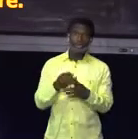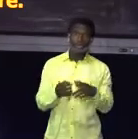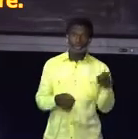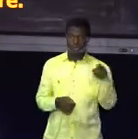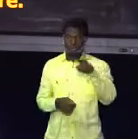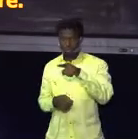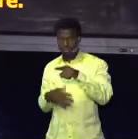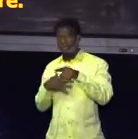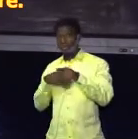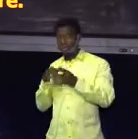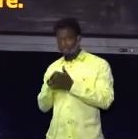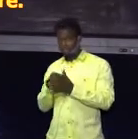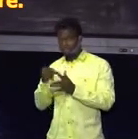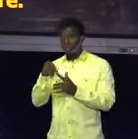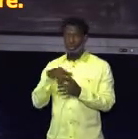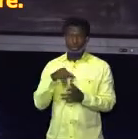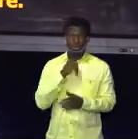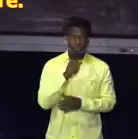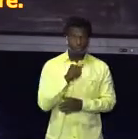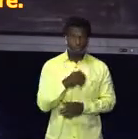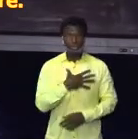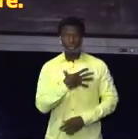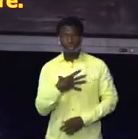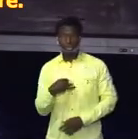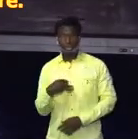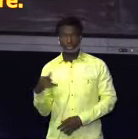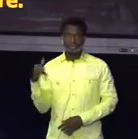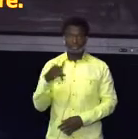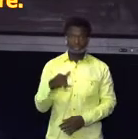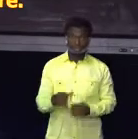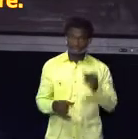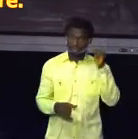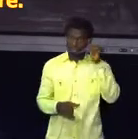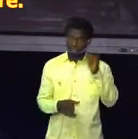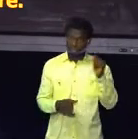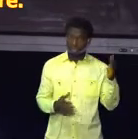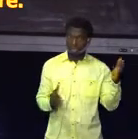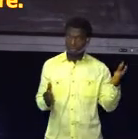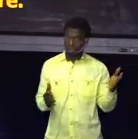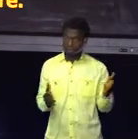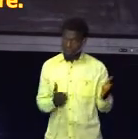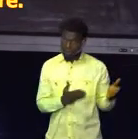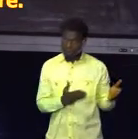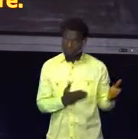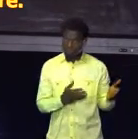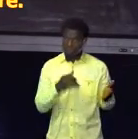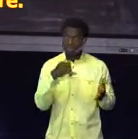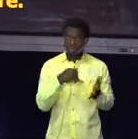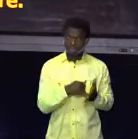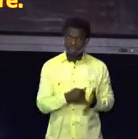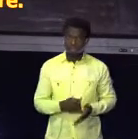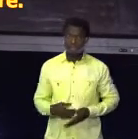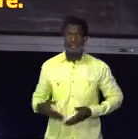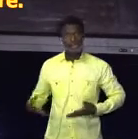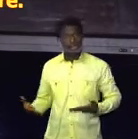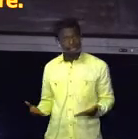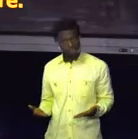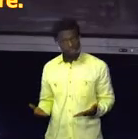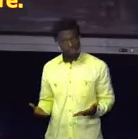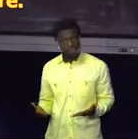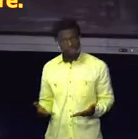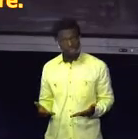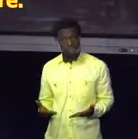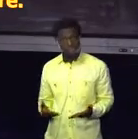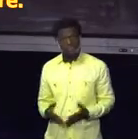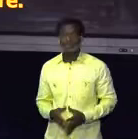it or not. You shall do the work. And they shall bring it here. I am sure of that. They shall